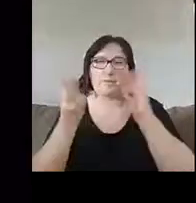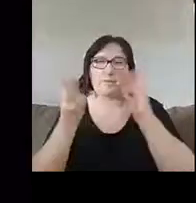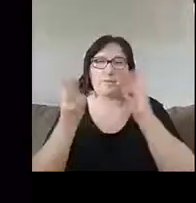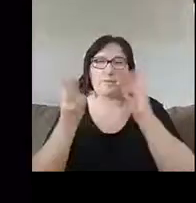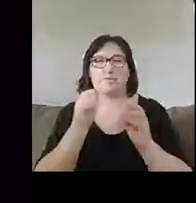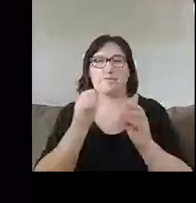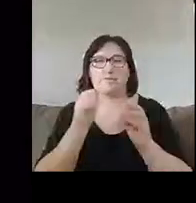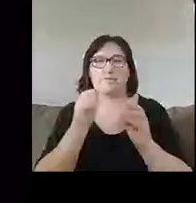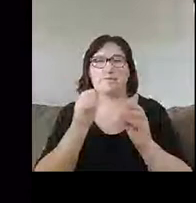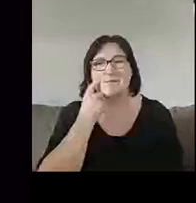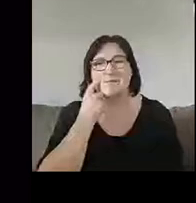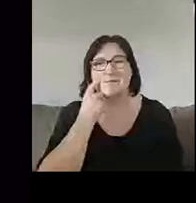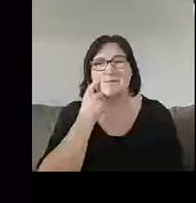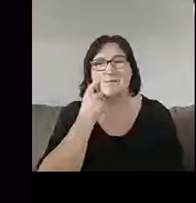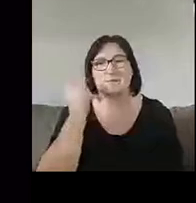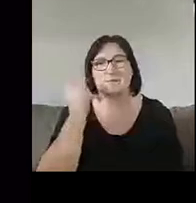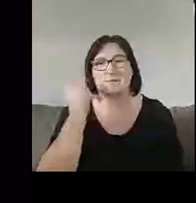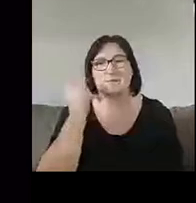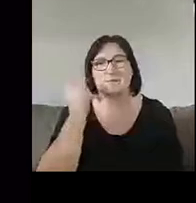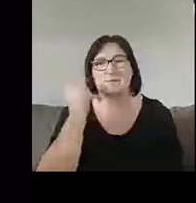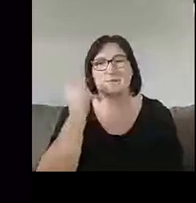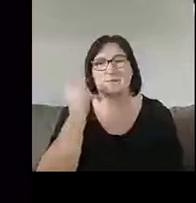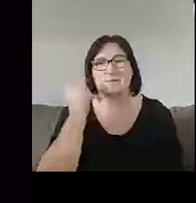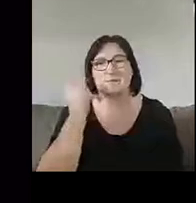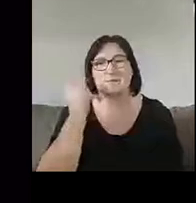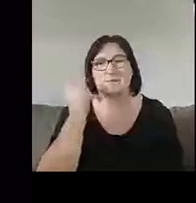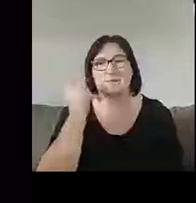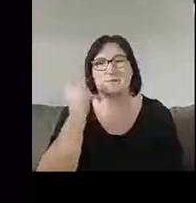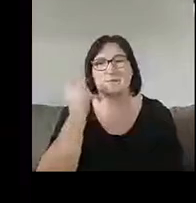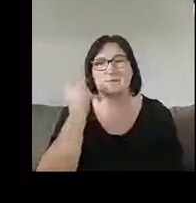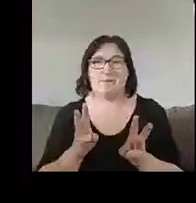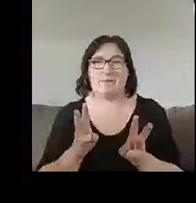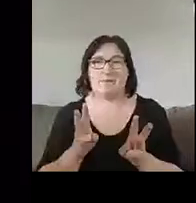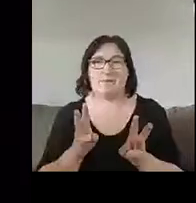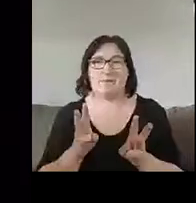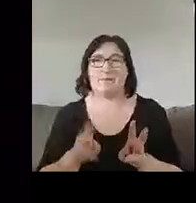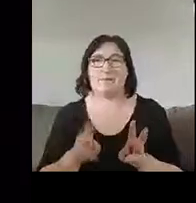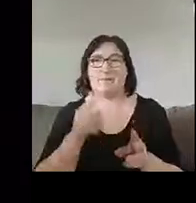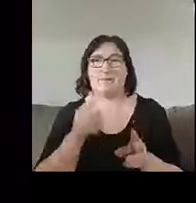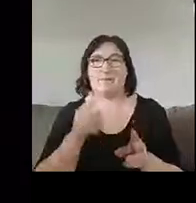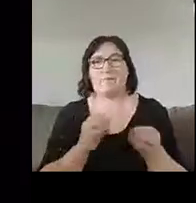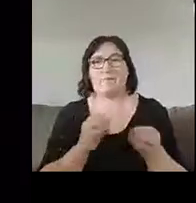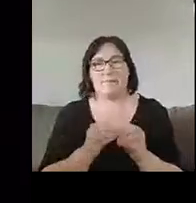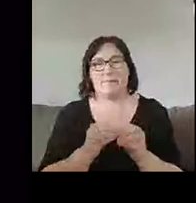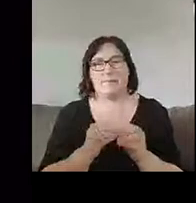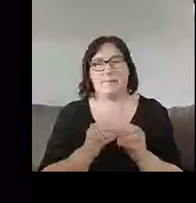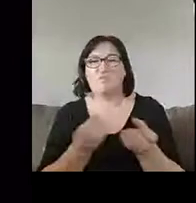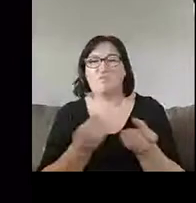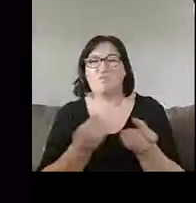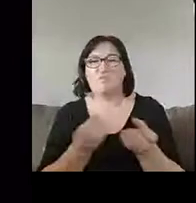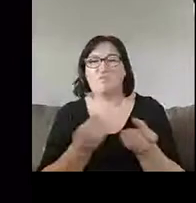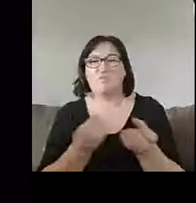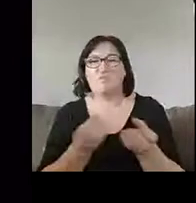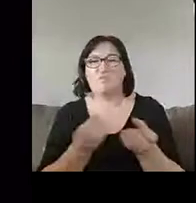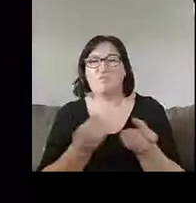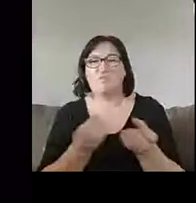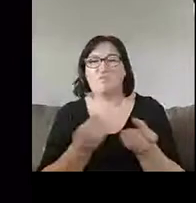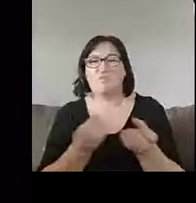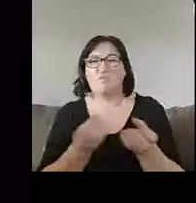understandable format and is intended to make the provisions of the legislation more accessible. And then